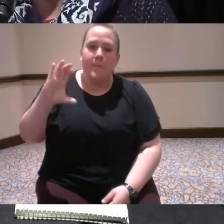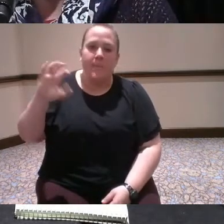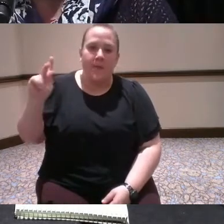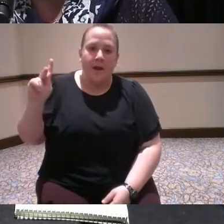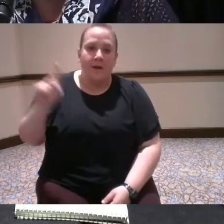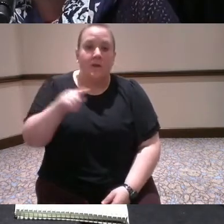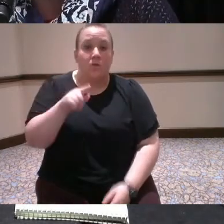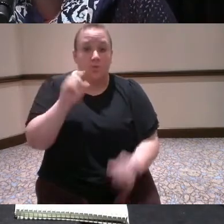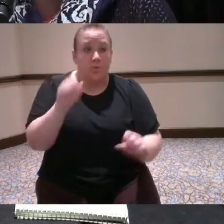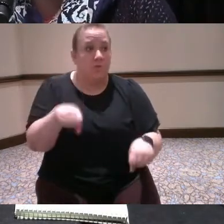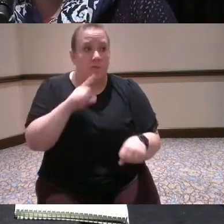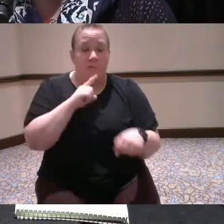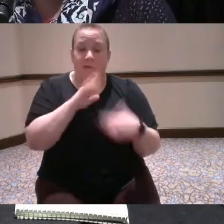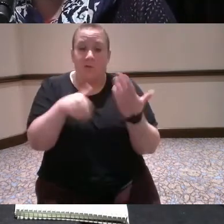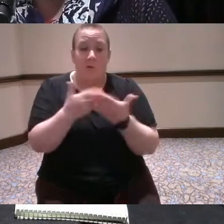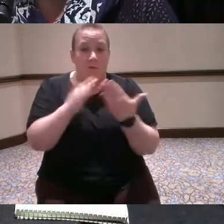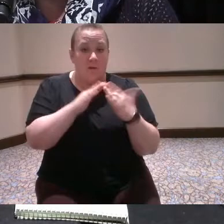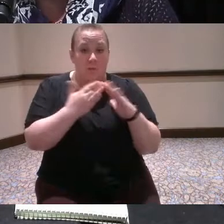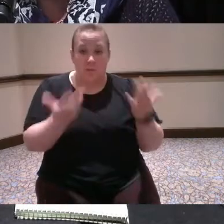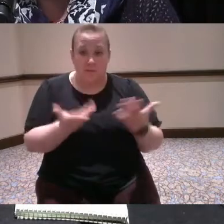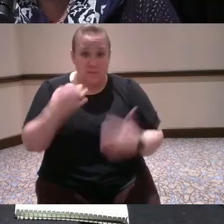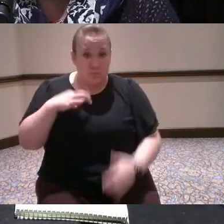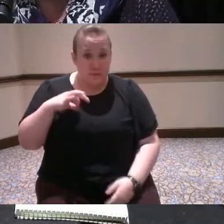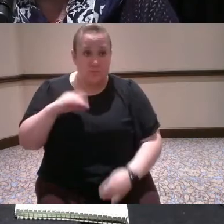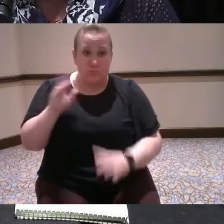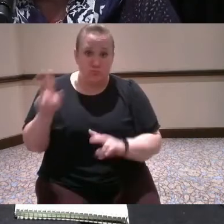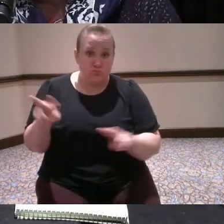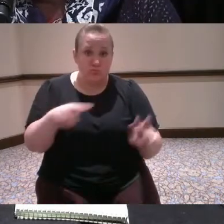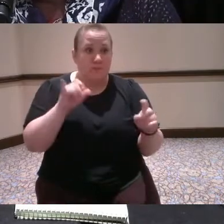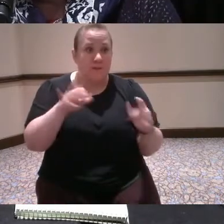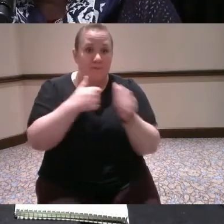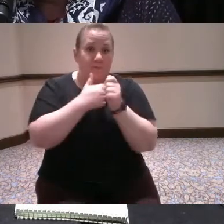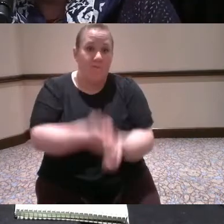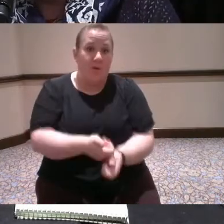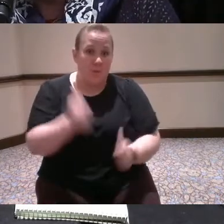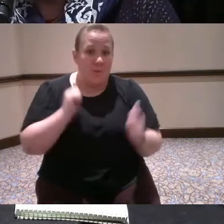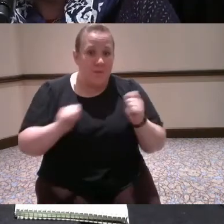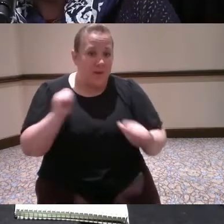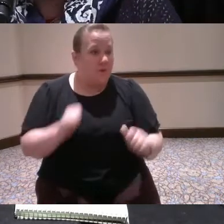You can get into all the communities around Pittsburgh if you follow the theaters.